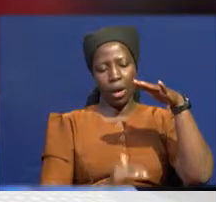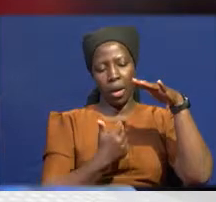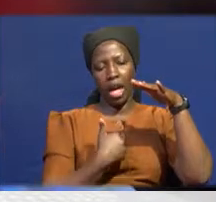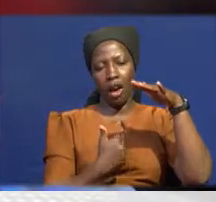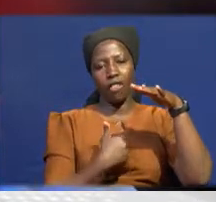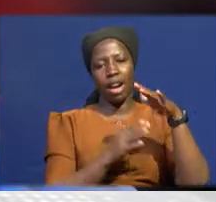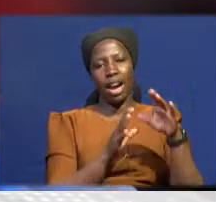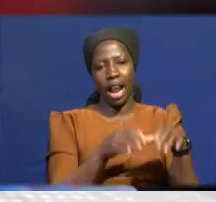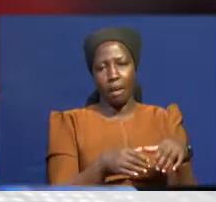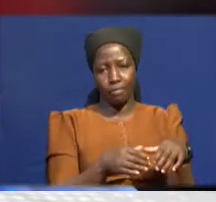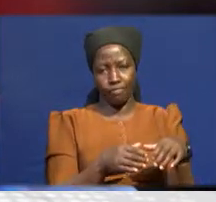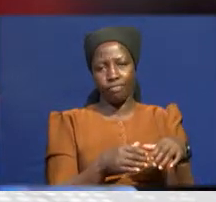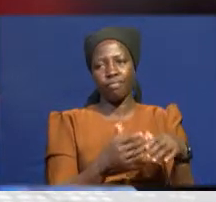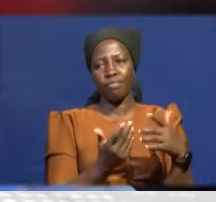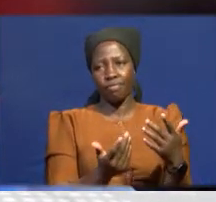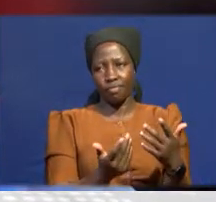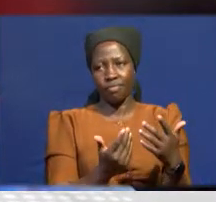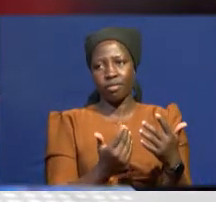have the club events